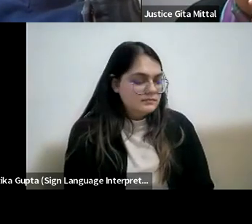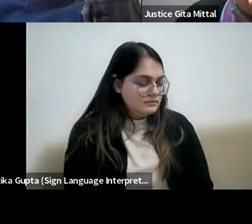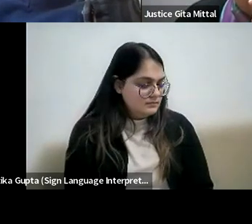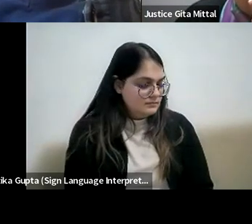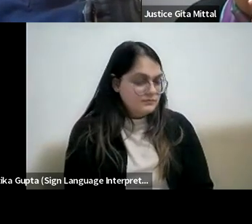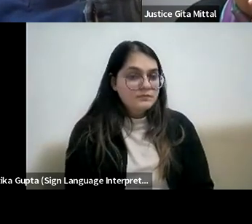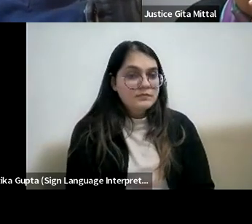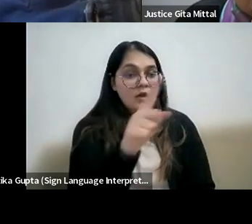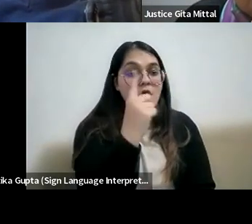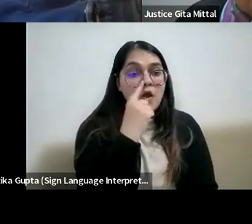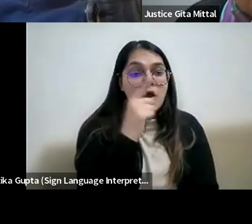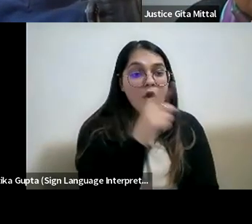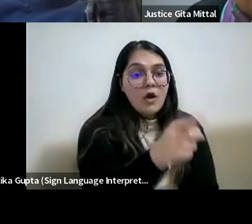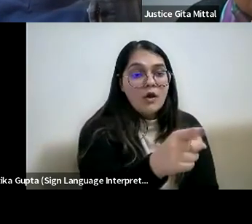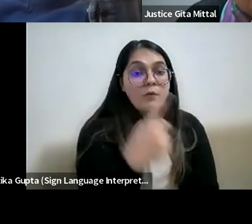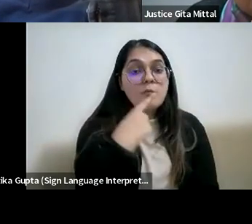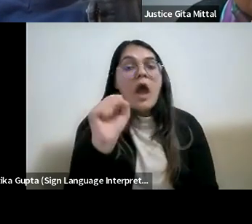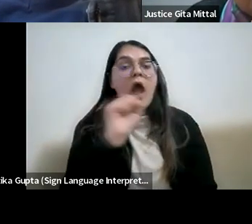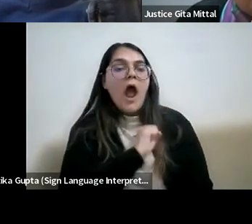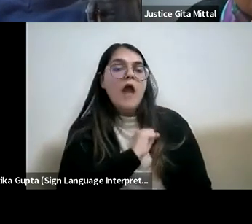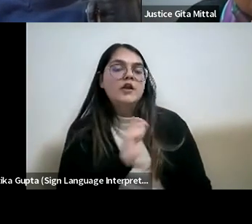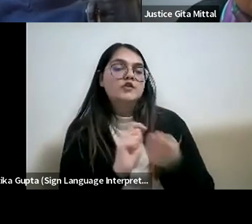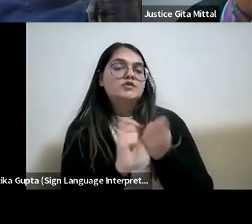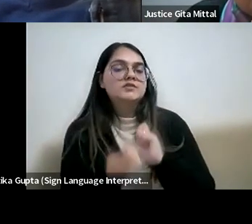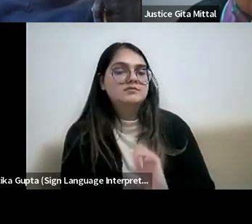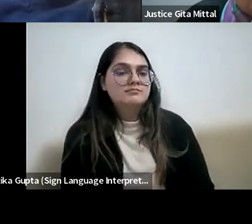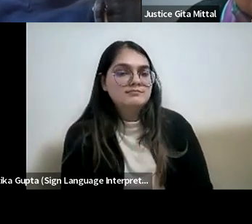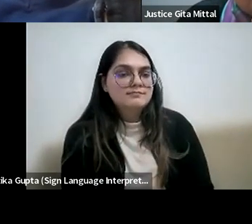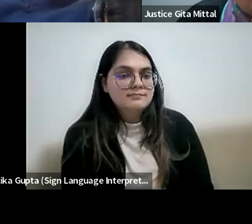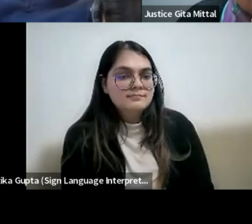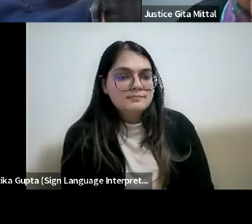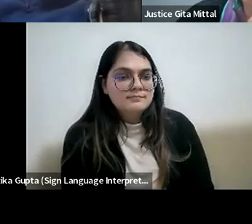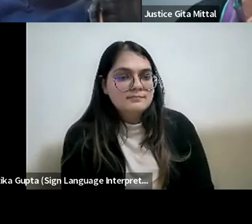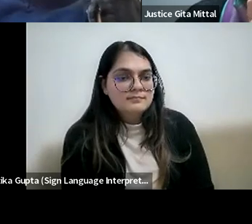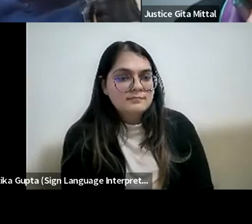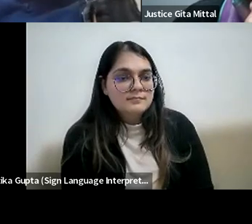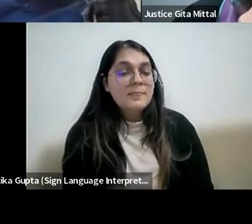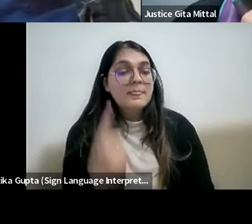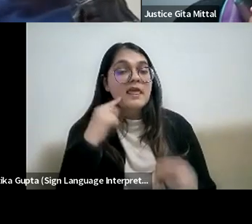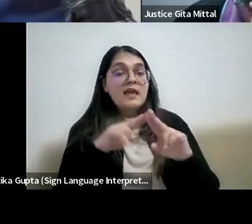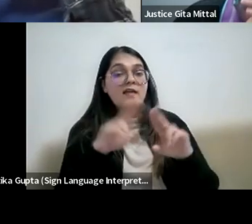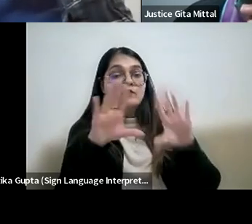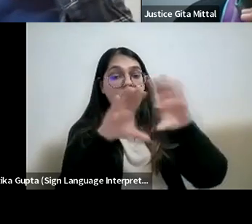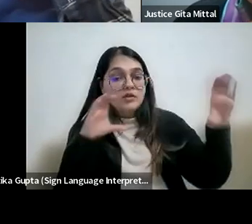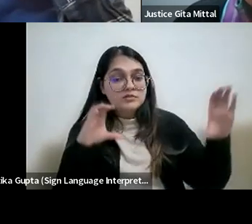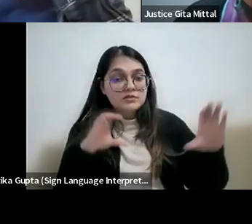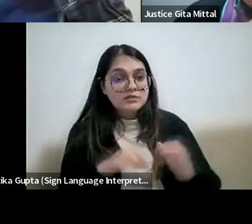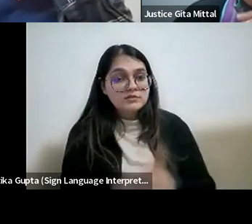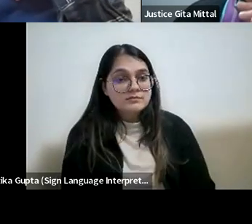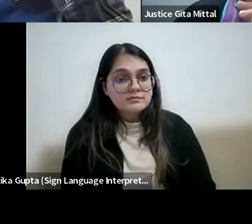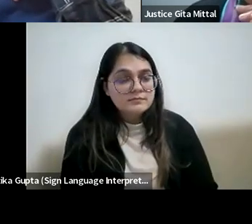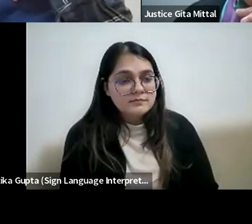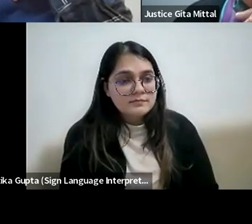Effort for attitudinal change. Right. The Constitution is there, it